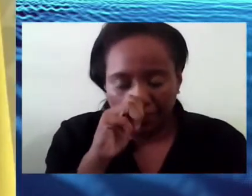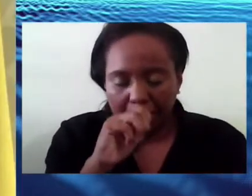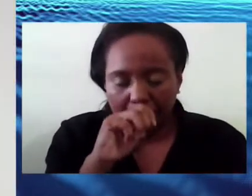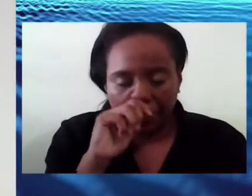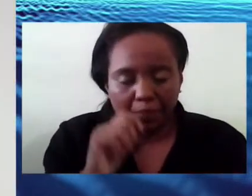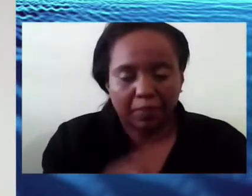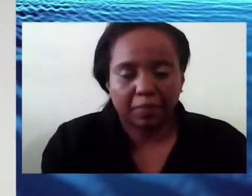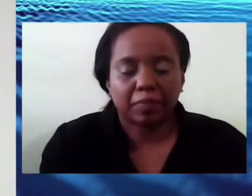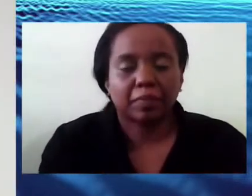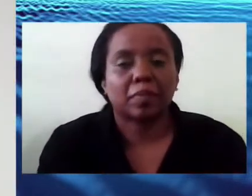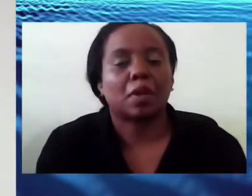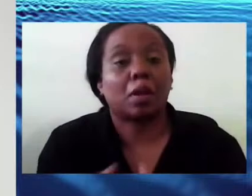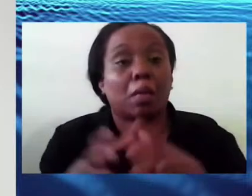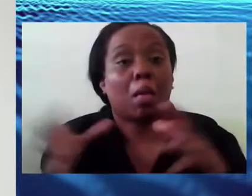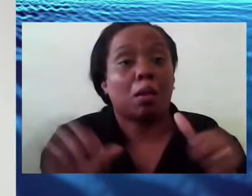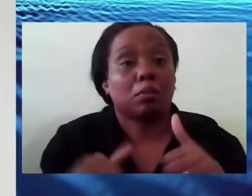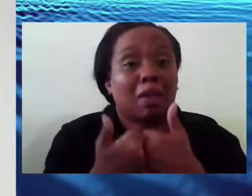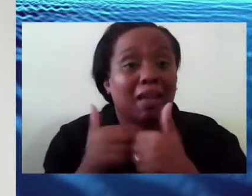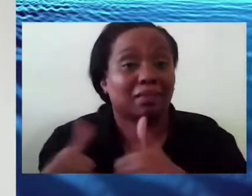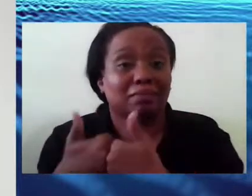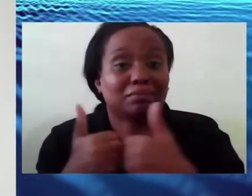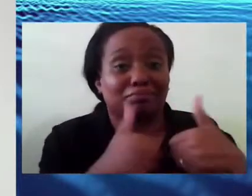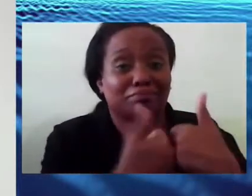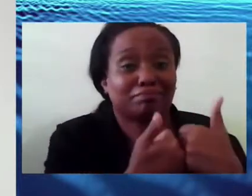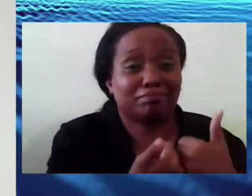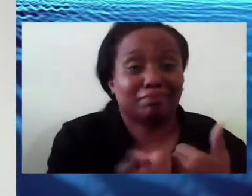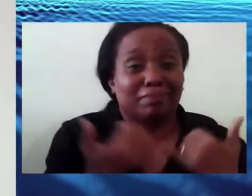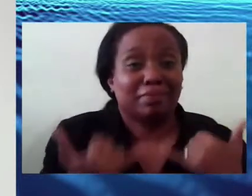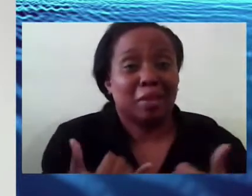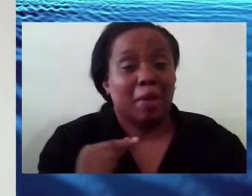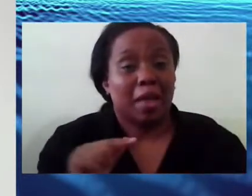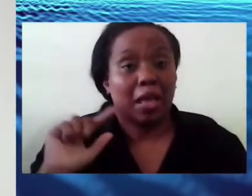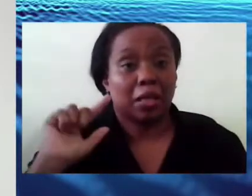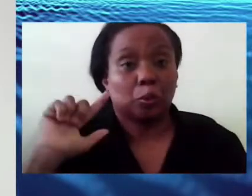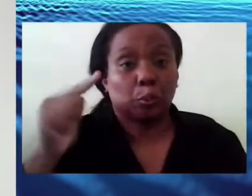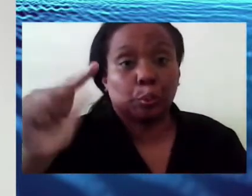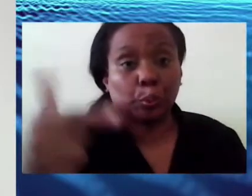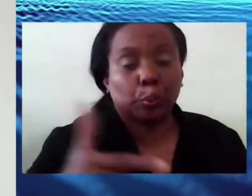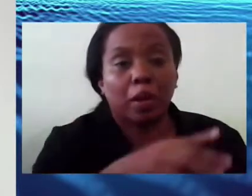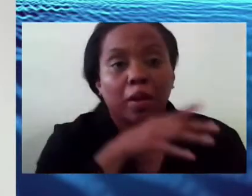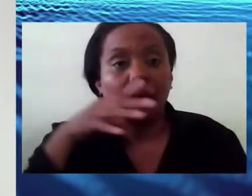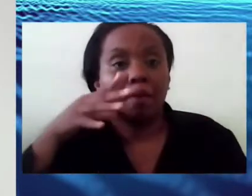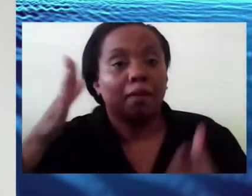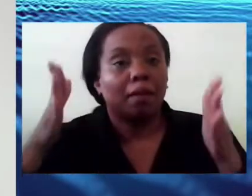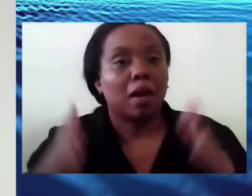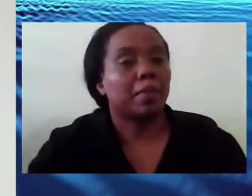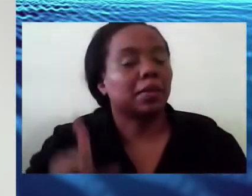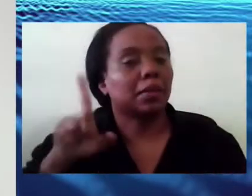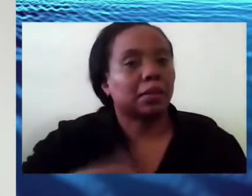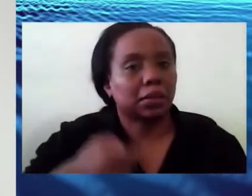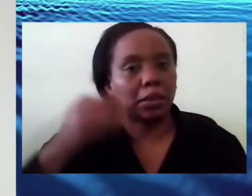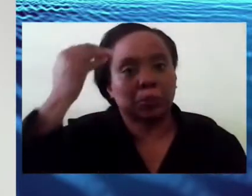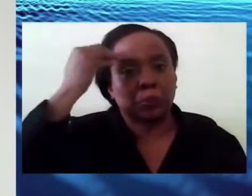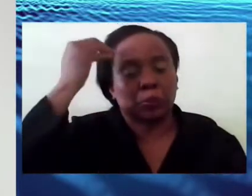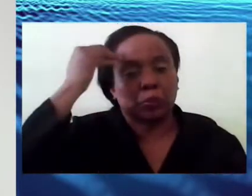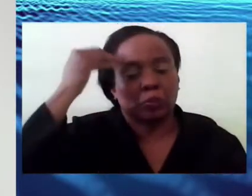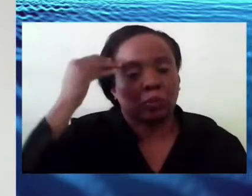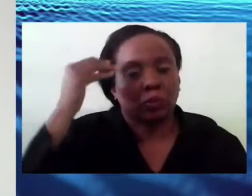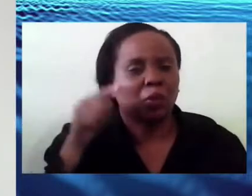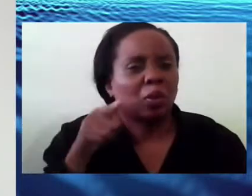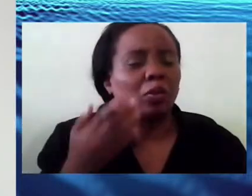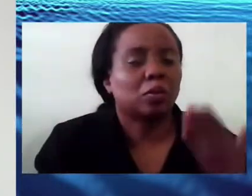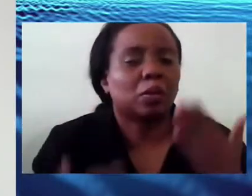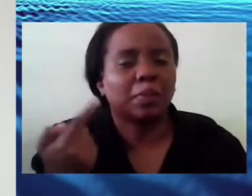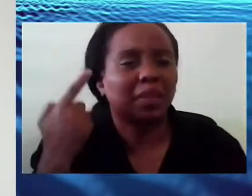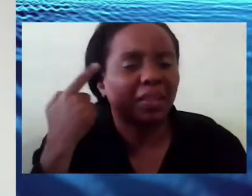and long-term challenges that this ash fall presents. And farmers really need to be aware of this. And while you might think you've gotten away